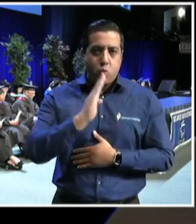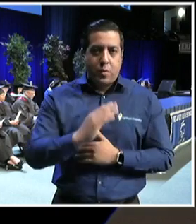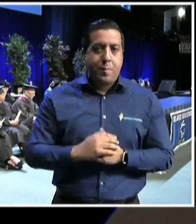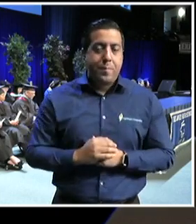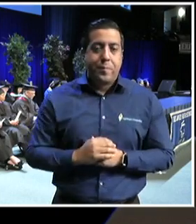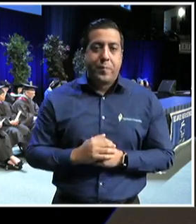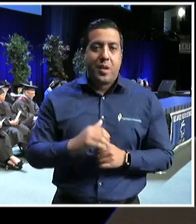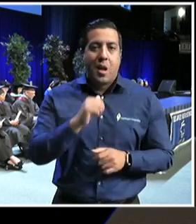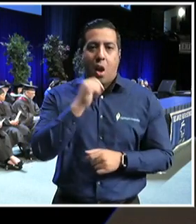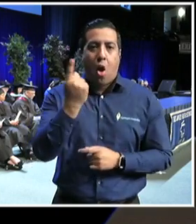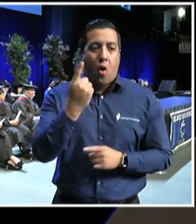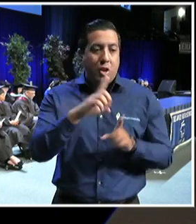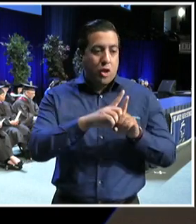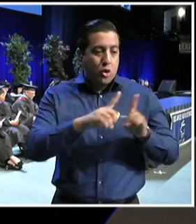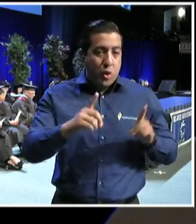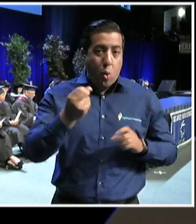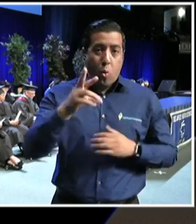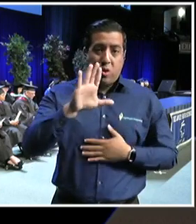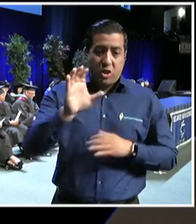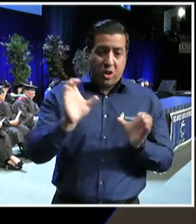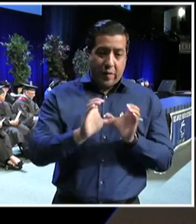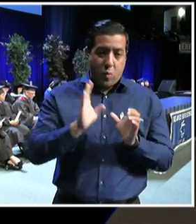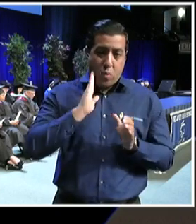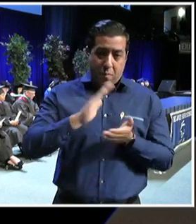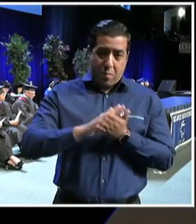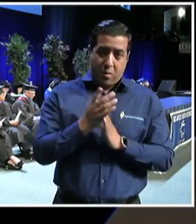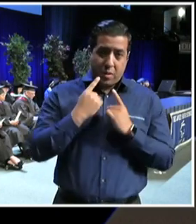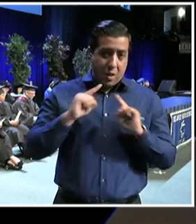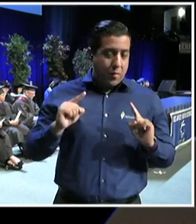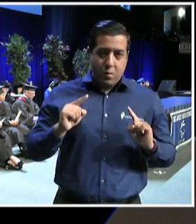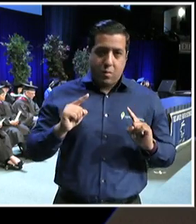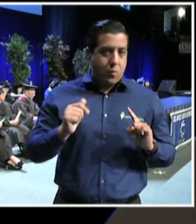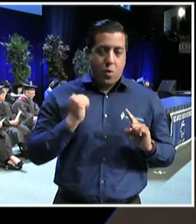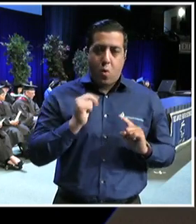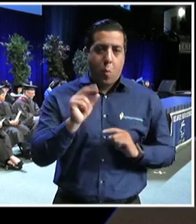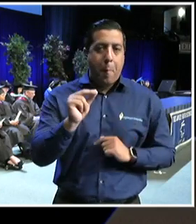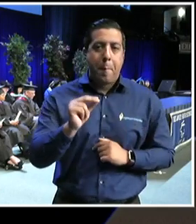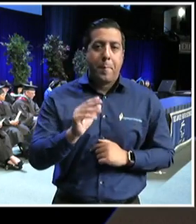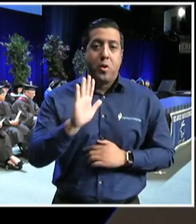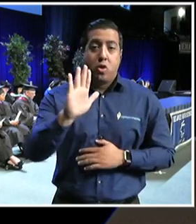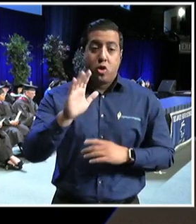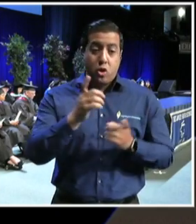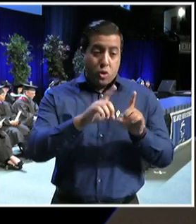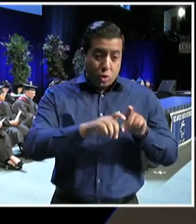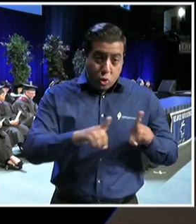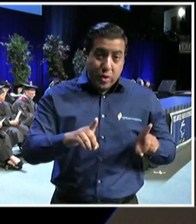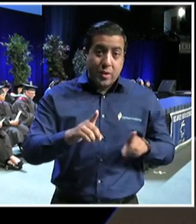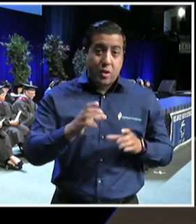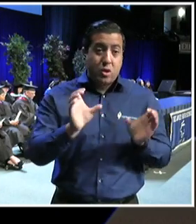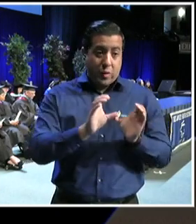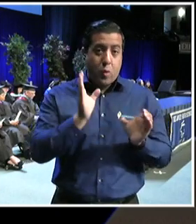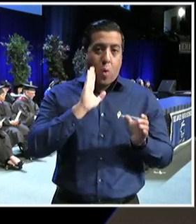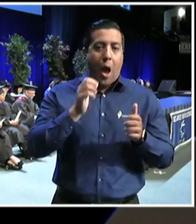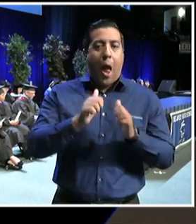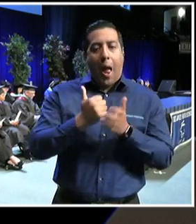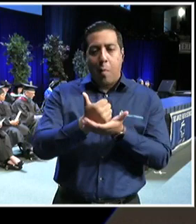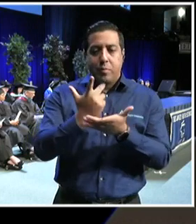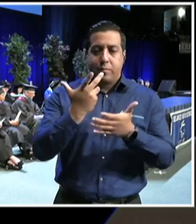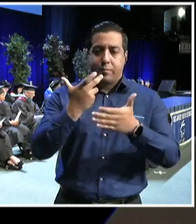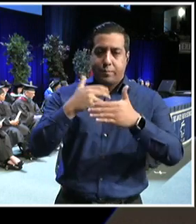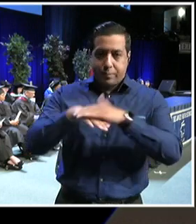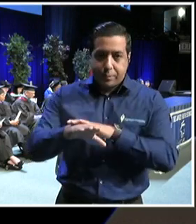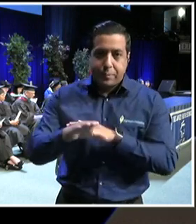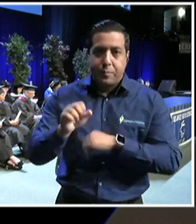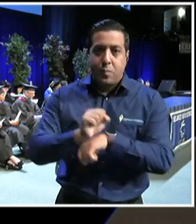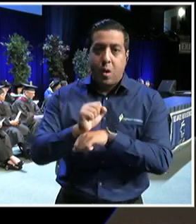not the degree or certification that will make you successful. Your degrees and certifications will help you get in the door.